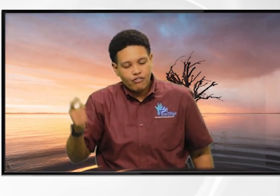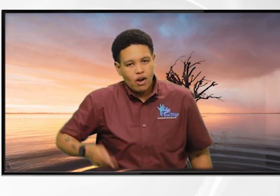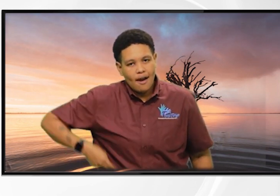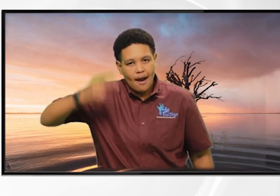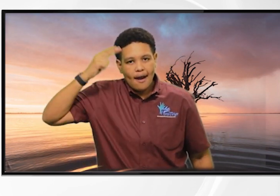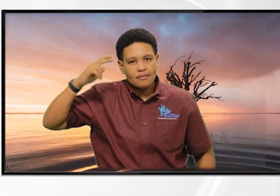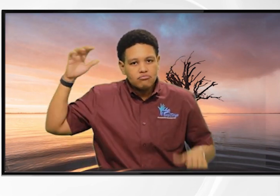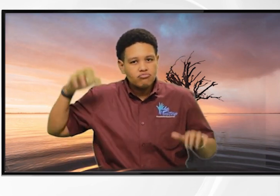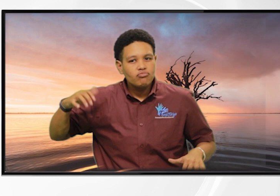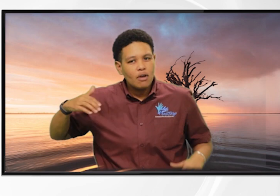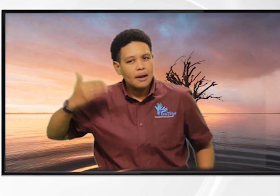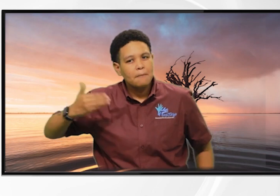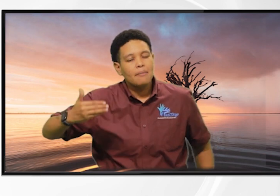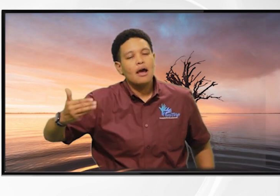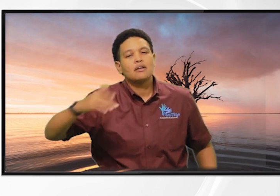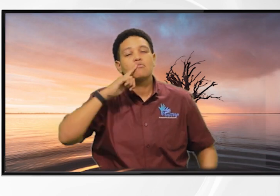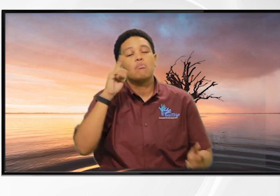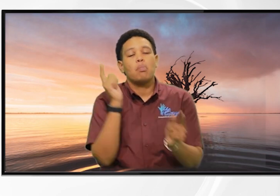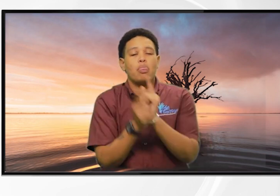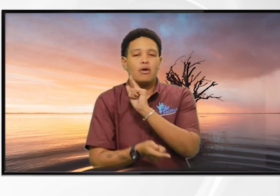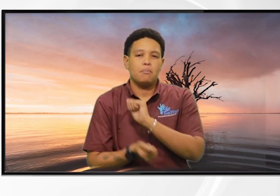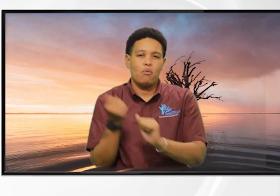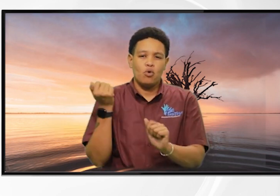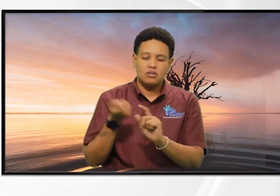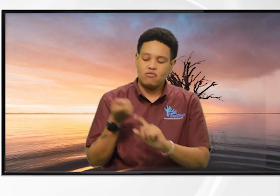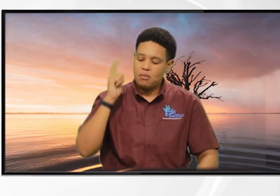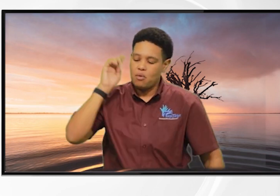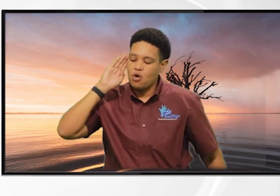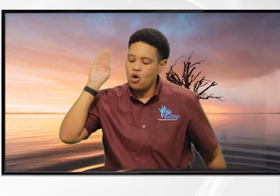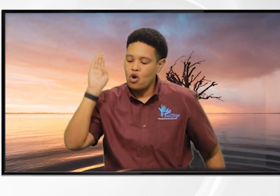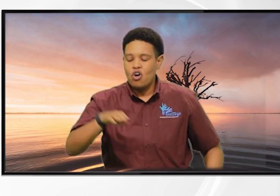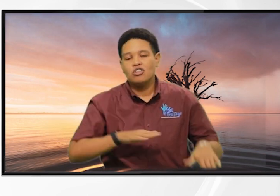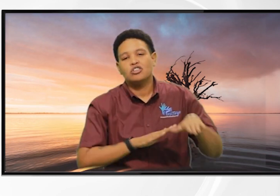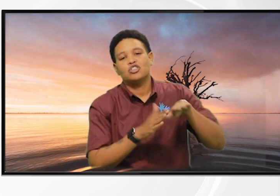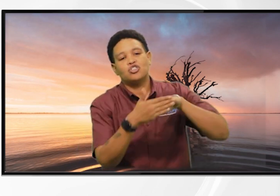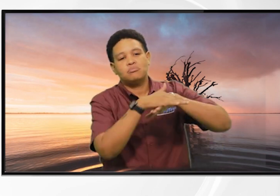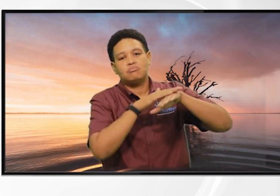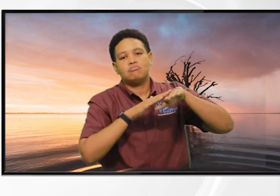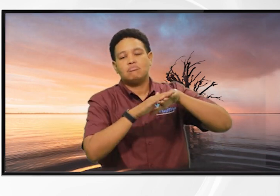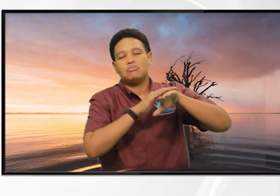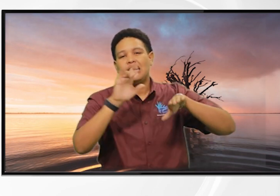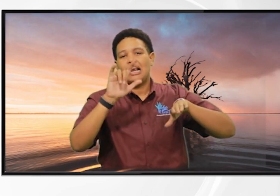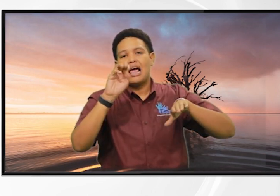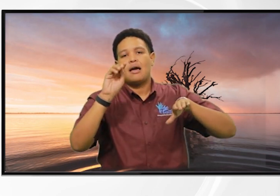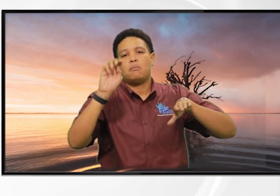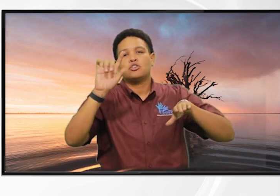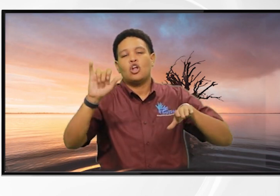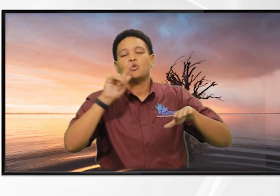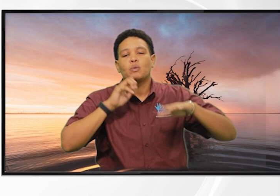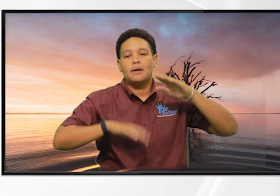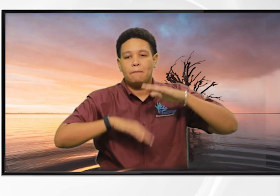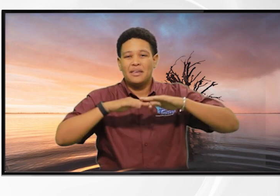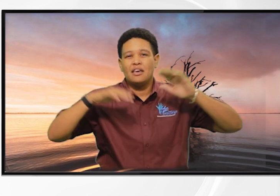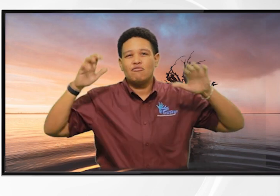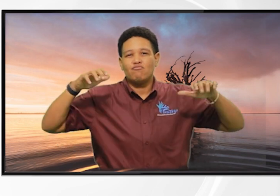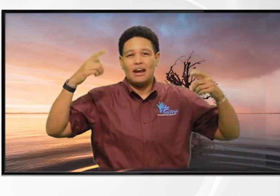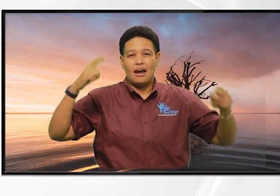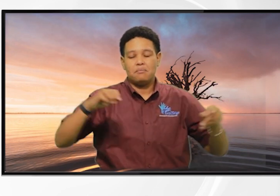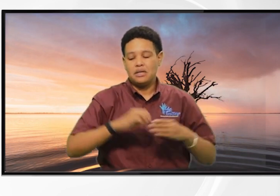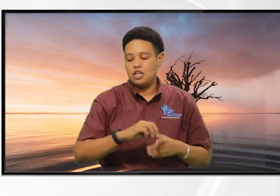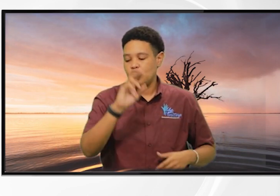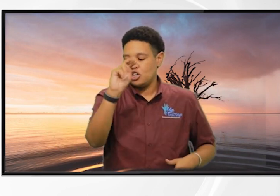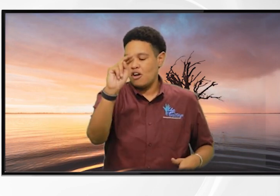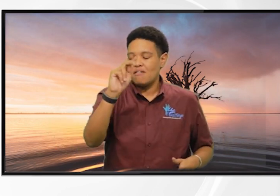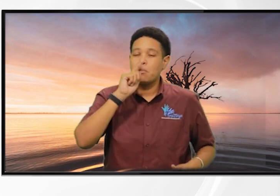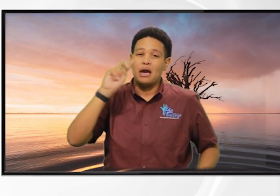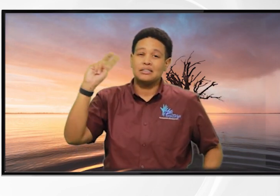rainfall amounts in Jamaica. Rainfall pattern deviates the most from the all-island climatology, with